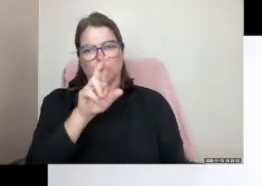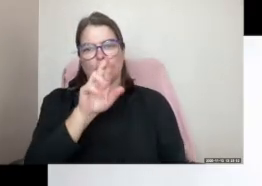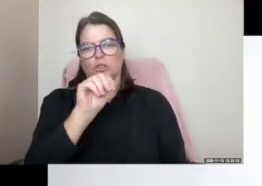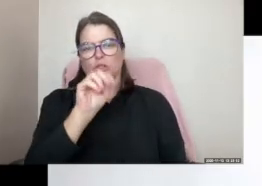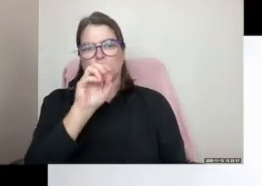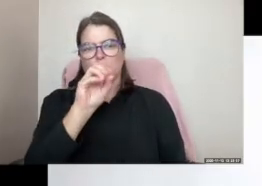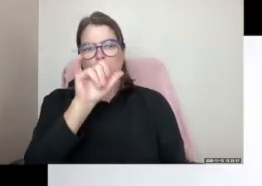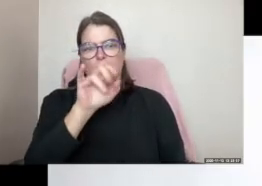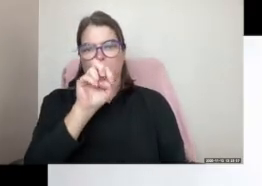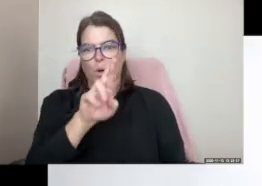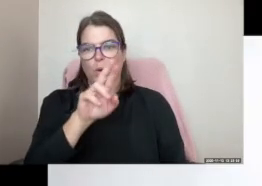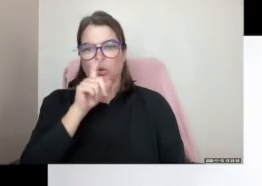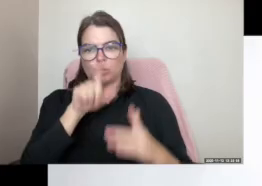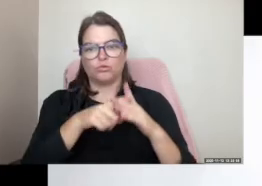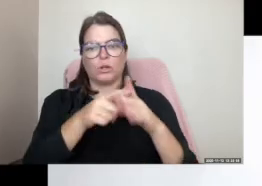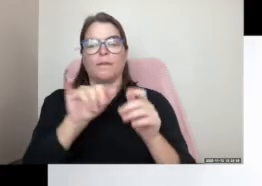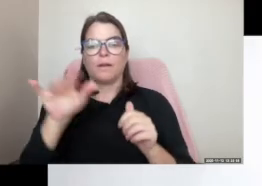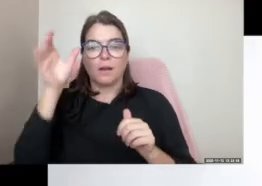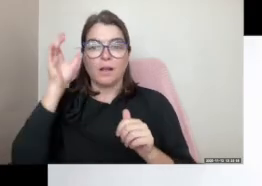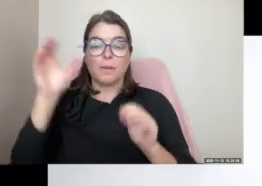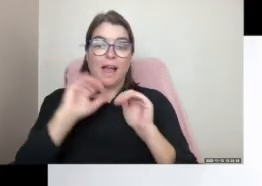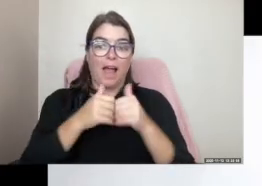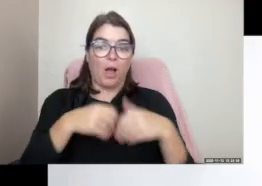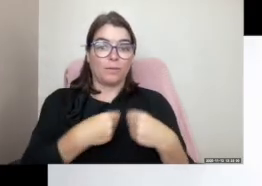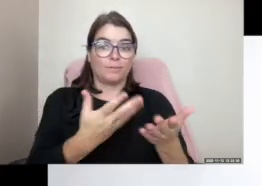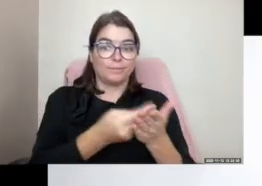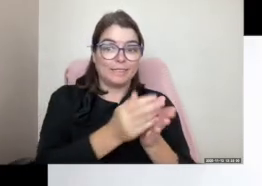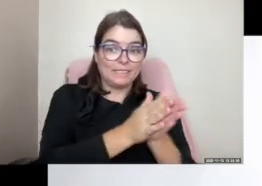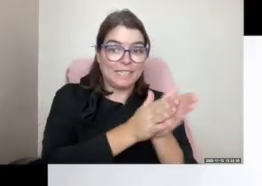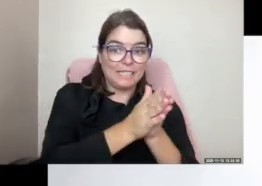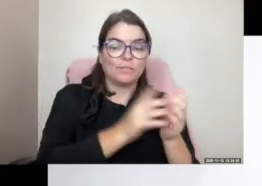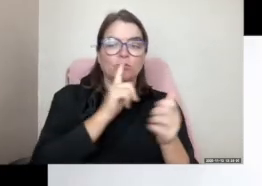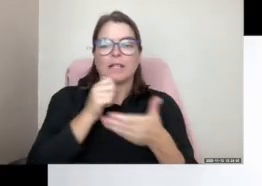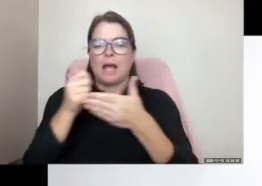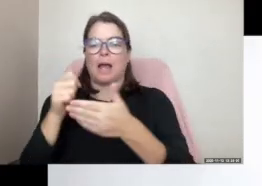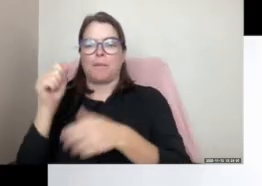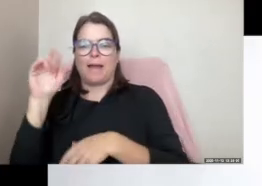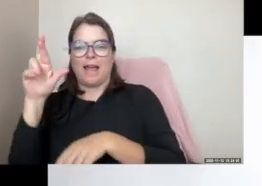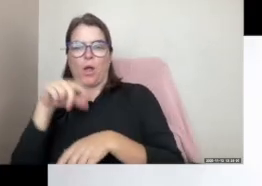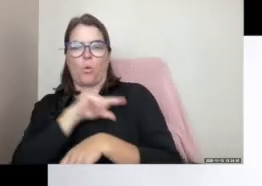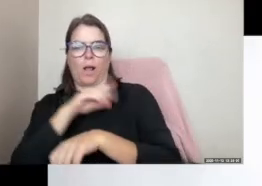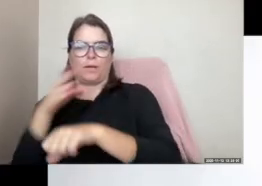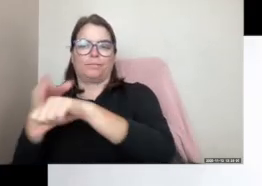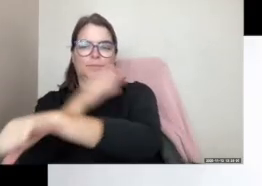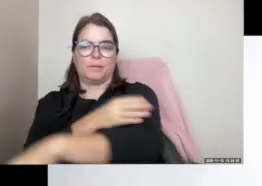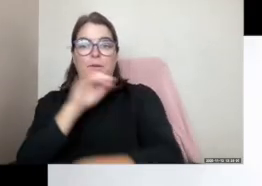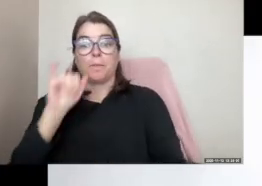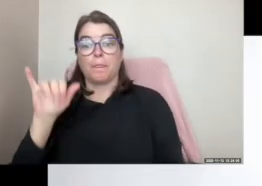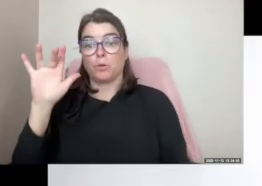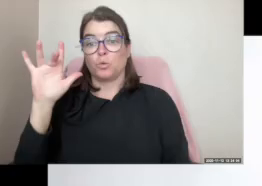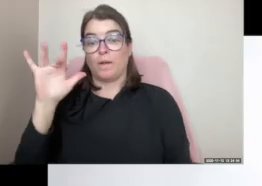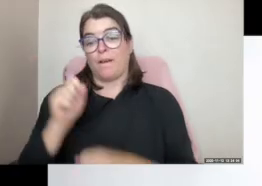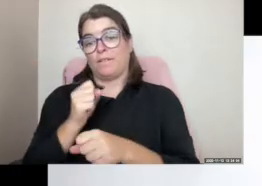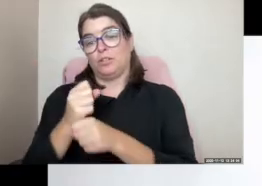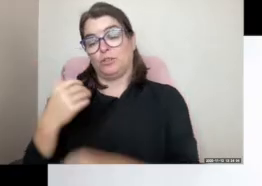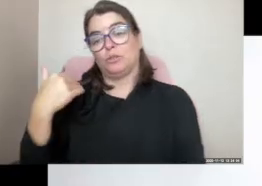of the Carl Moyer program a couple years ago, it was really the vision of Dr. Carl Moyer that started